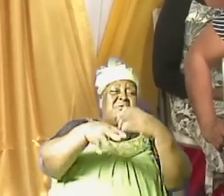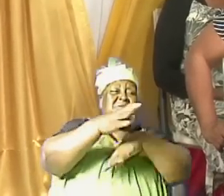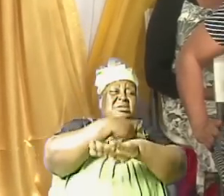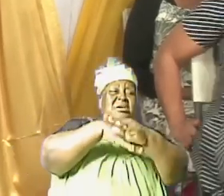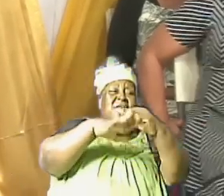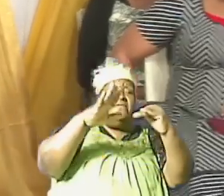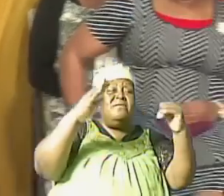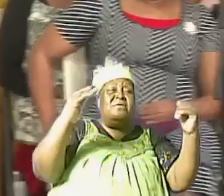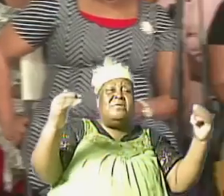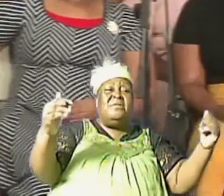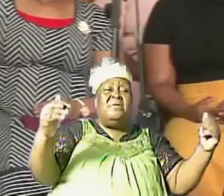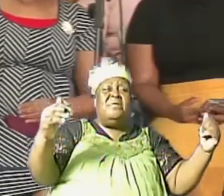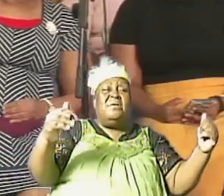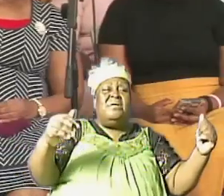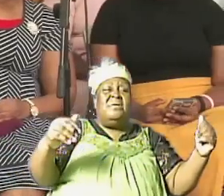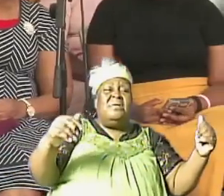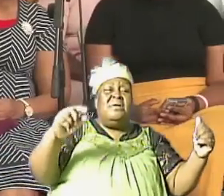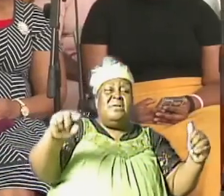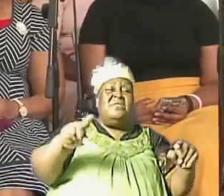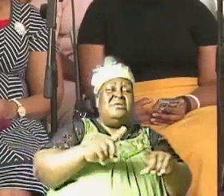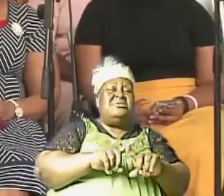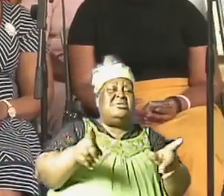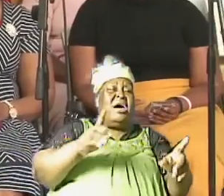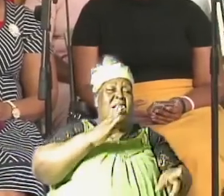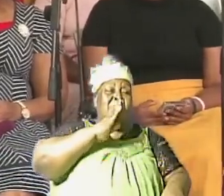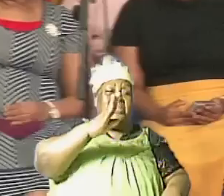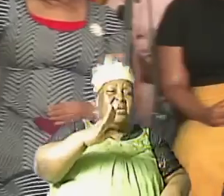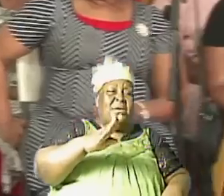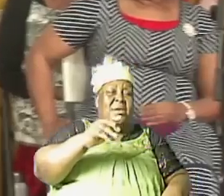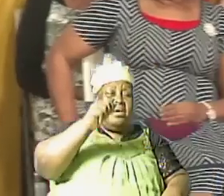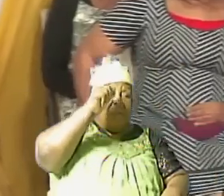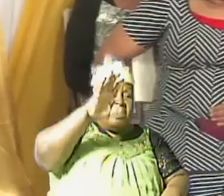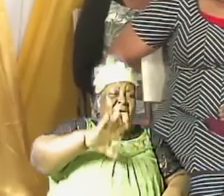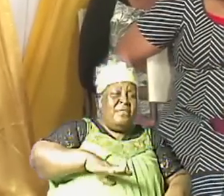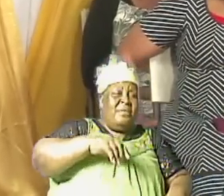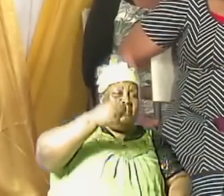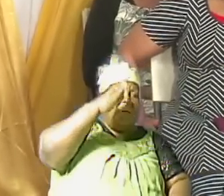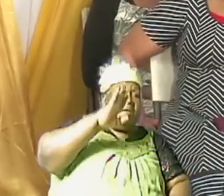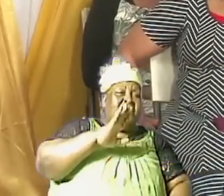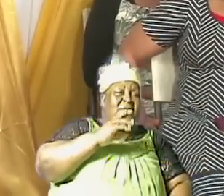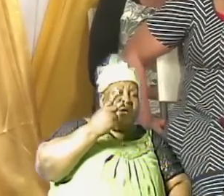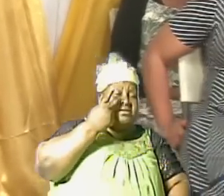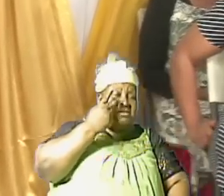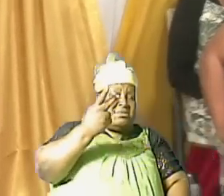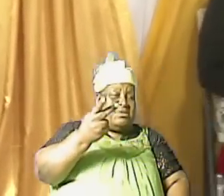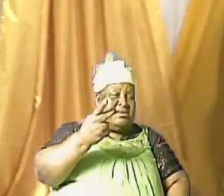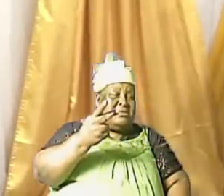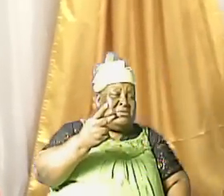heaven, this cannot be. The man of God said, gonna sit,